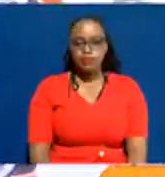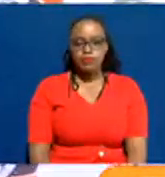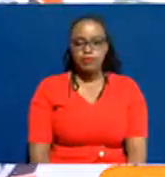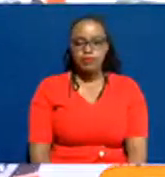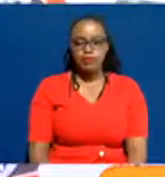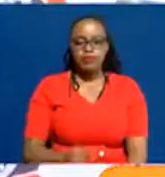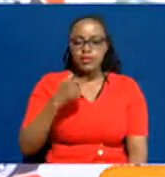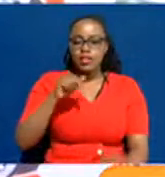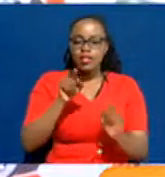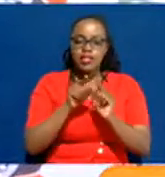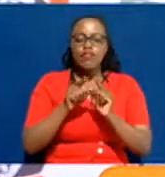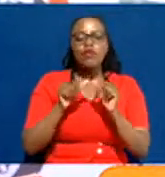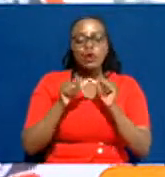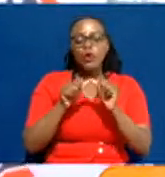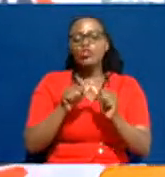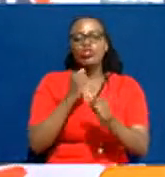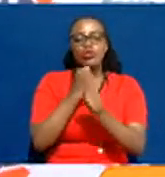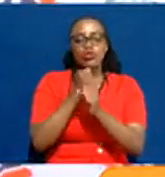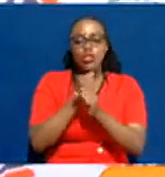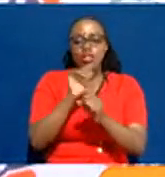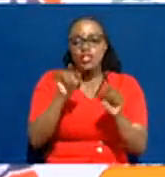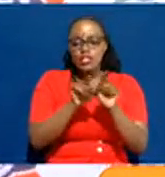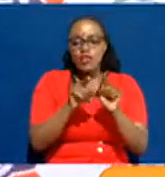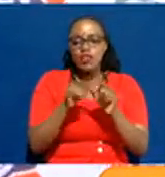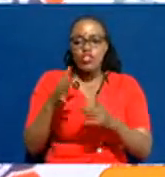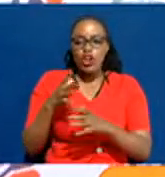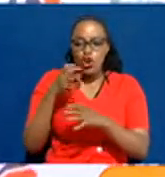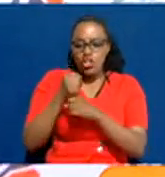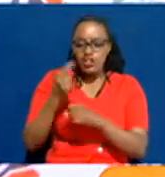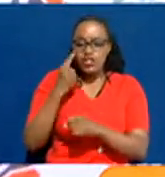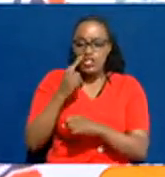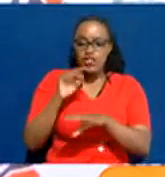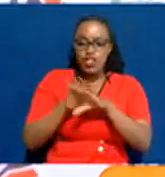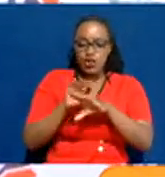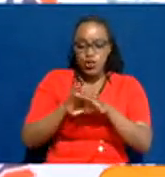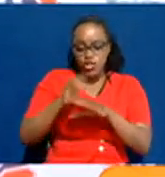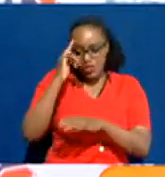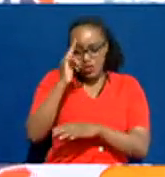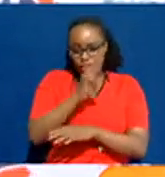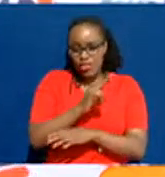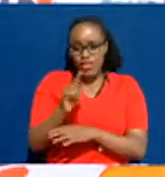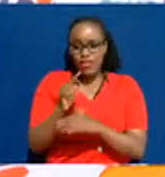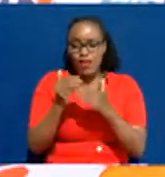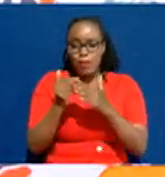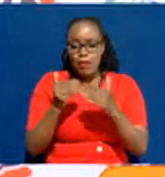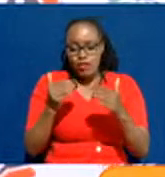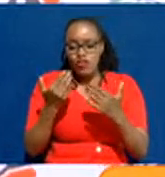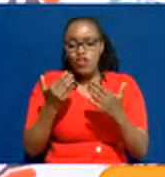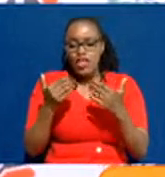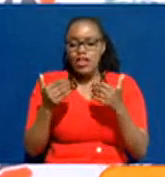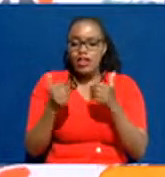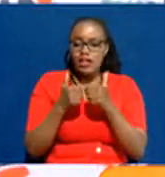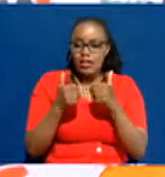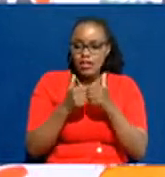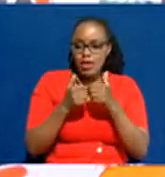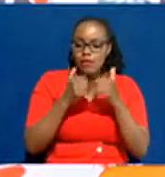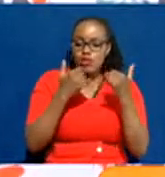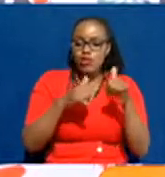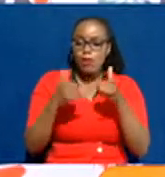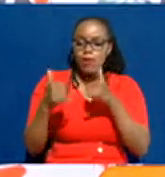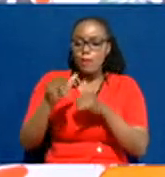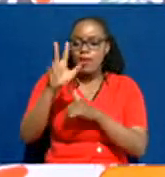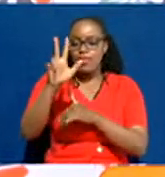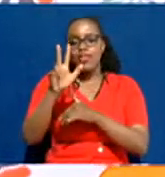But we keep working, and for the confidence, I think it's very good for them before the derby to have played three games